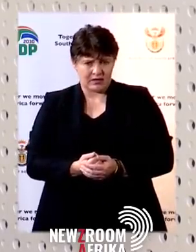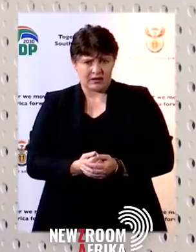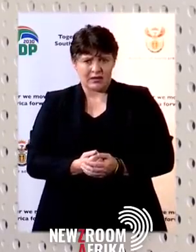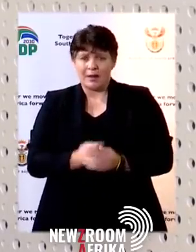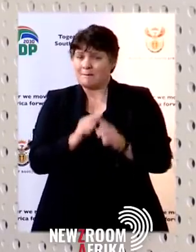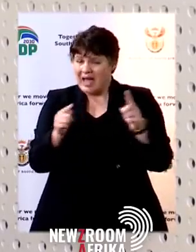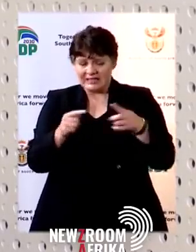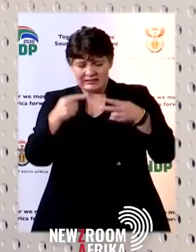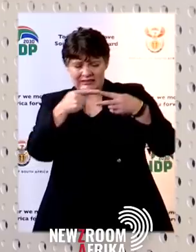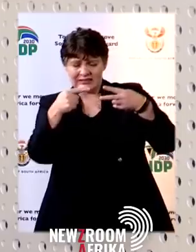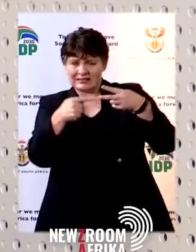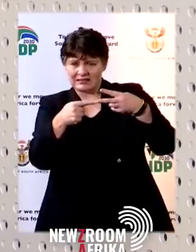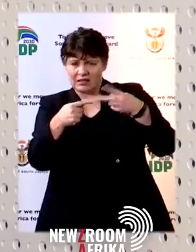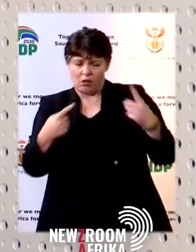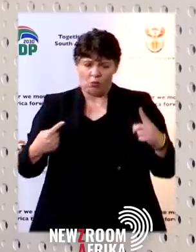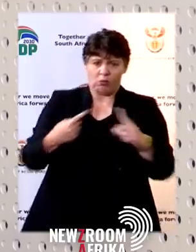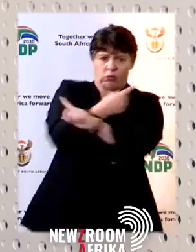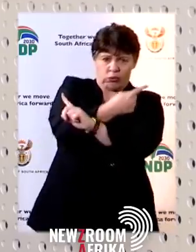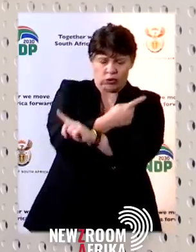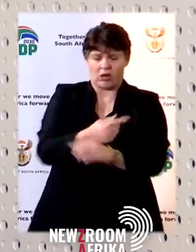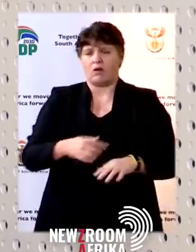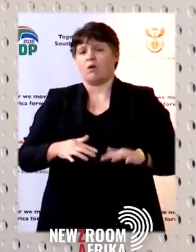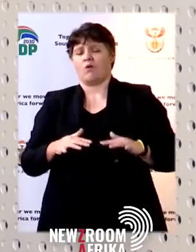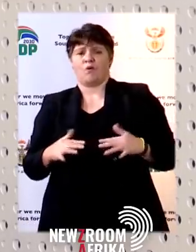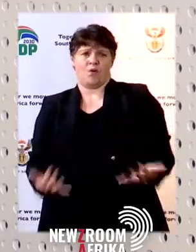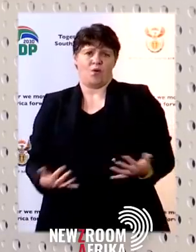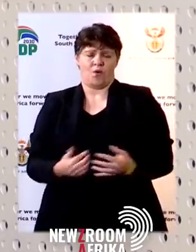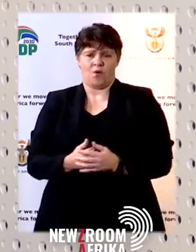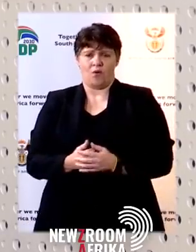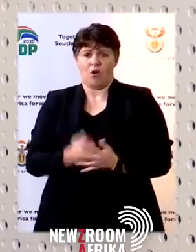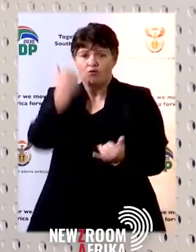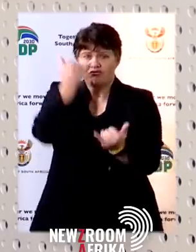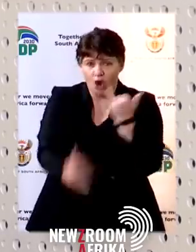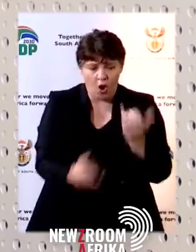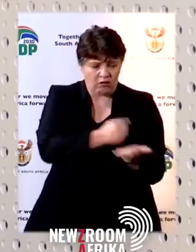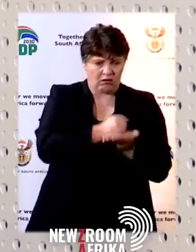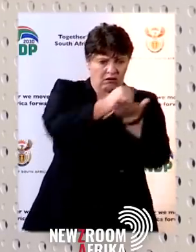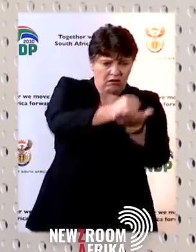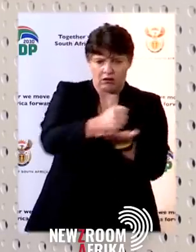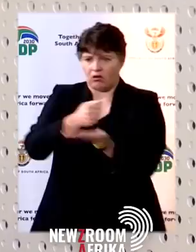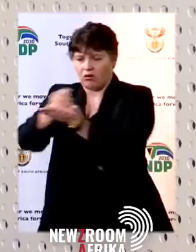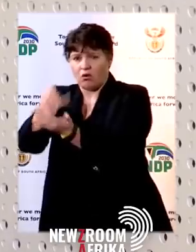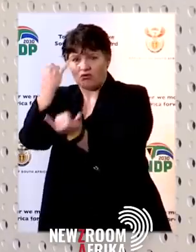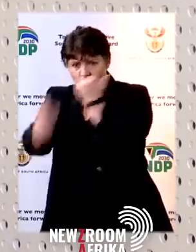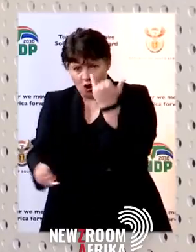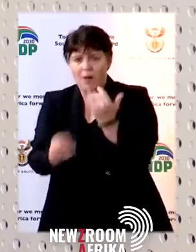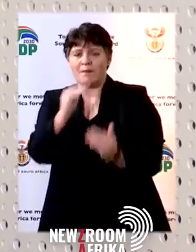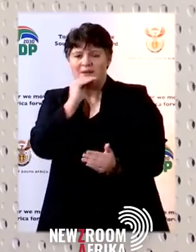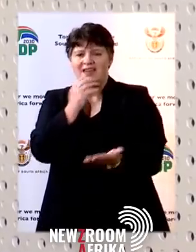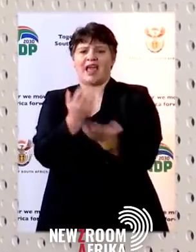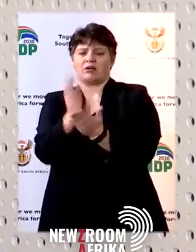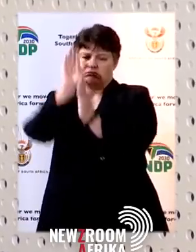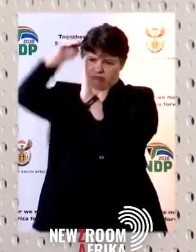work against each other, or if the levers are used incorrectly, then we can be left